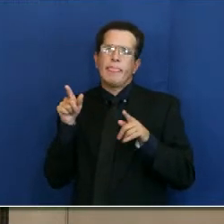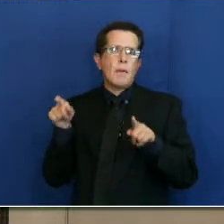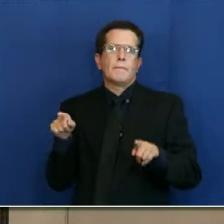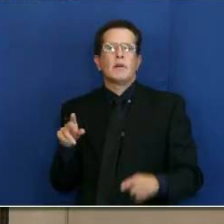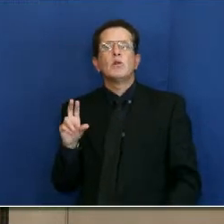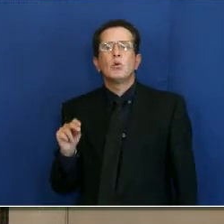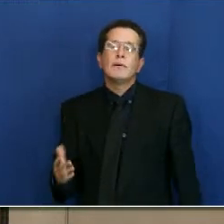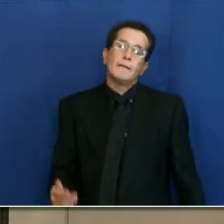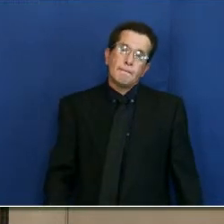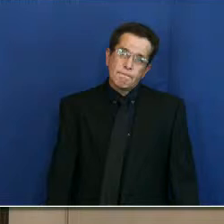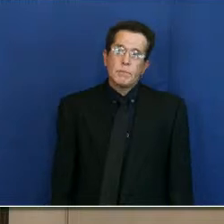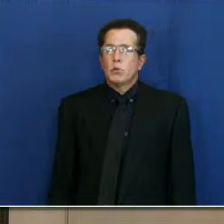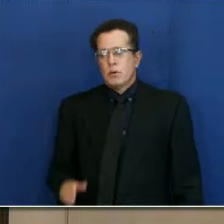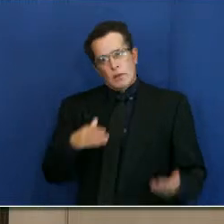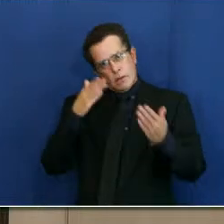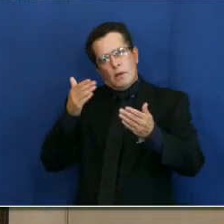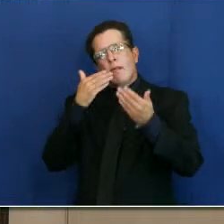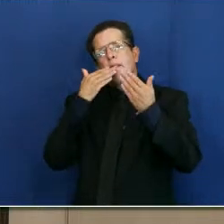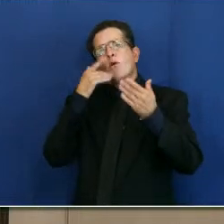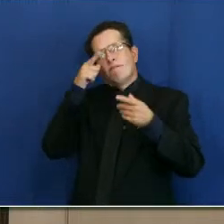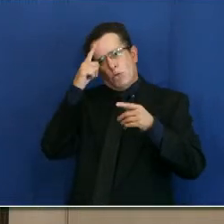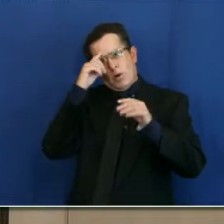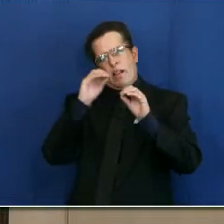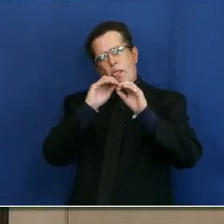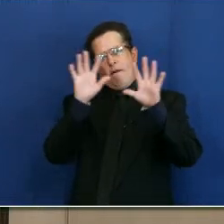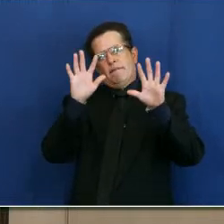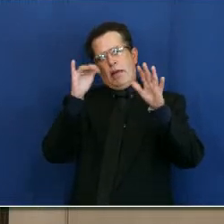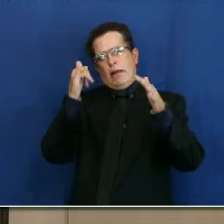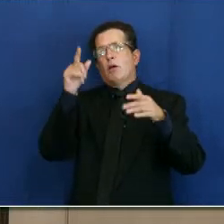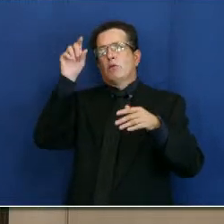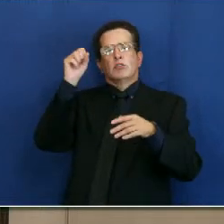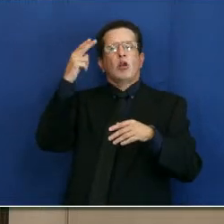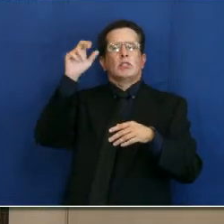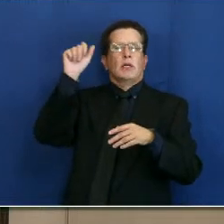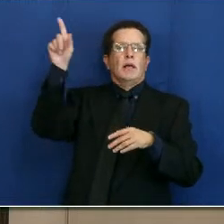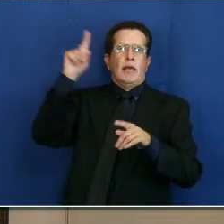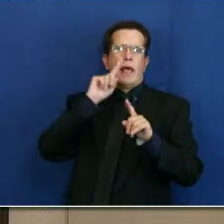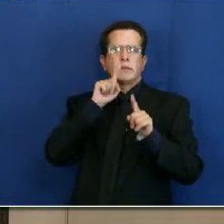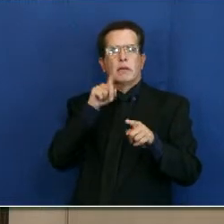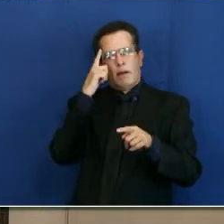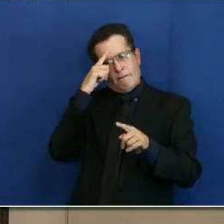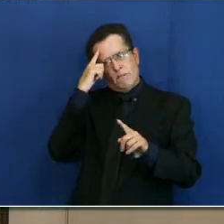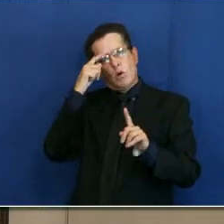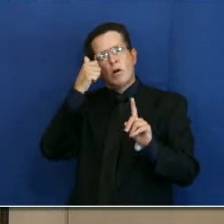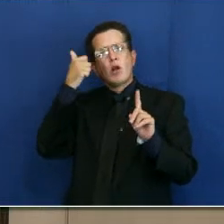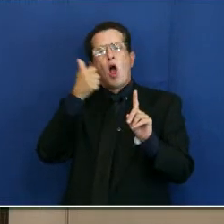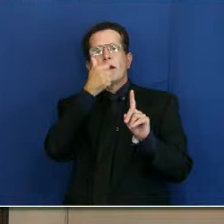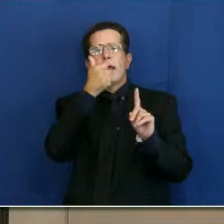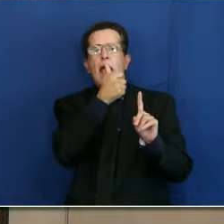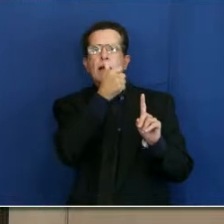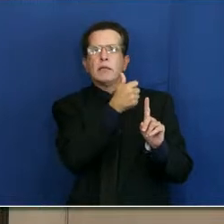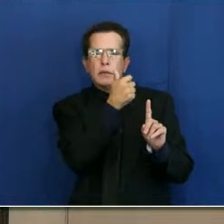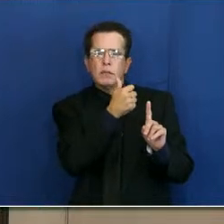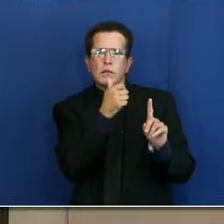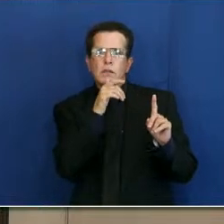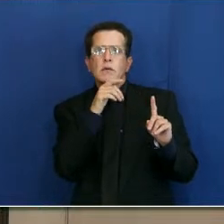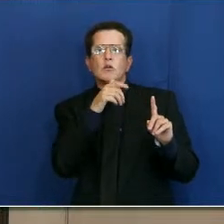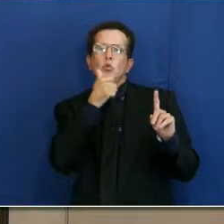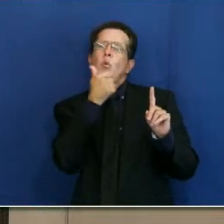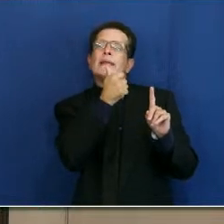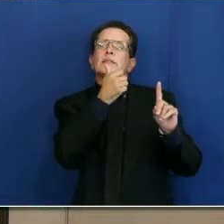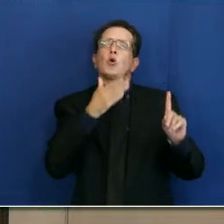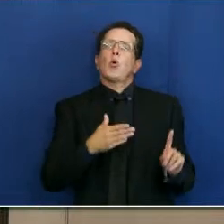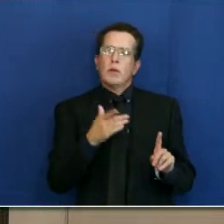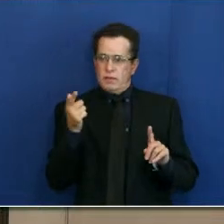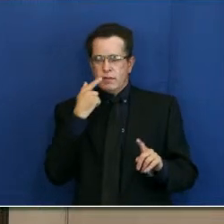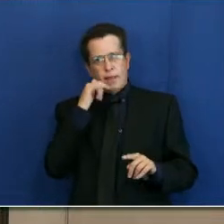Okay, thank you for clarifying. My second question is in regards to contact tracing. You gave a statistic that said